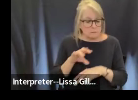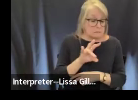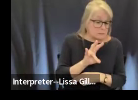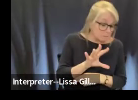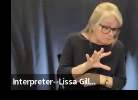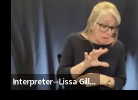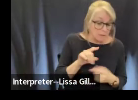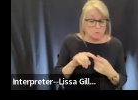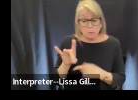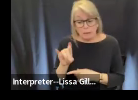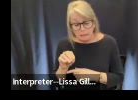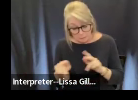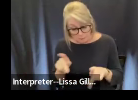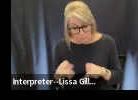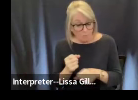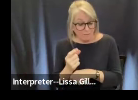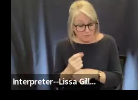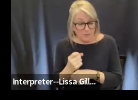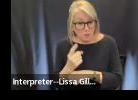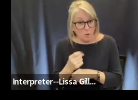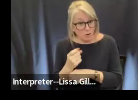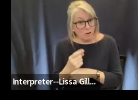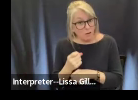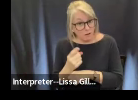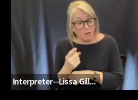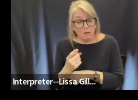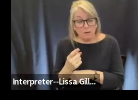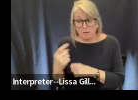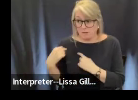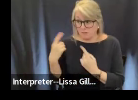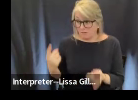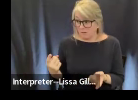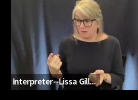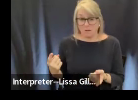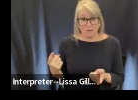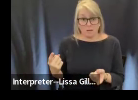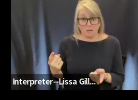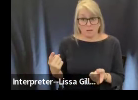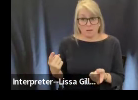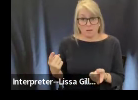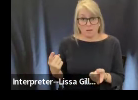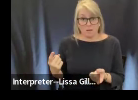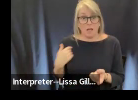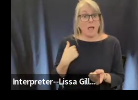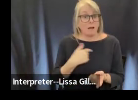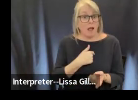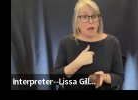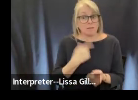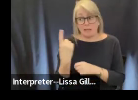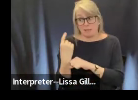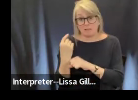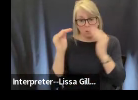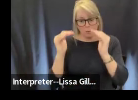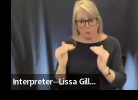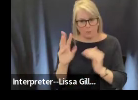80 individuals each year, since I've been here, just getting to 60 was definitely a win.